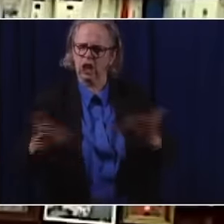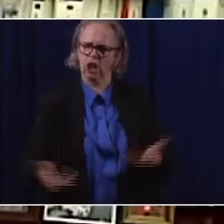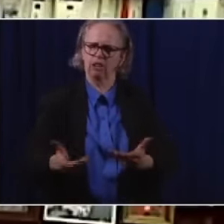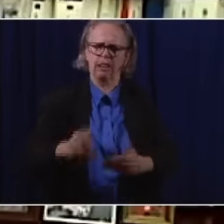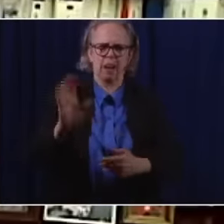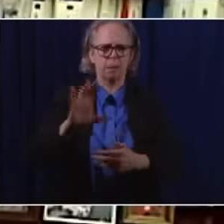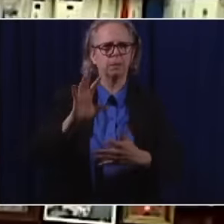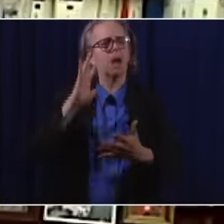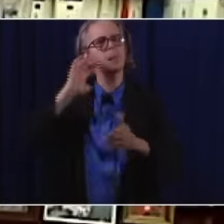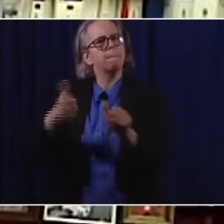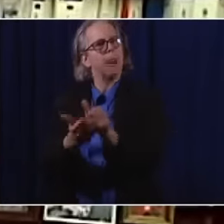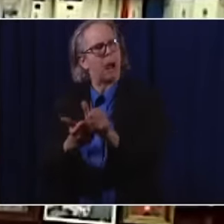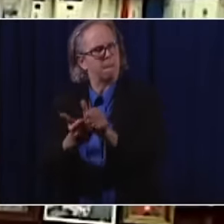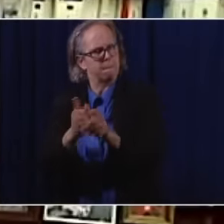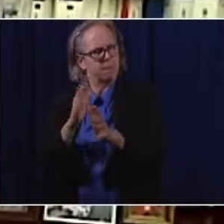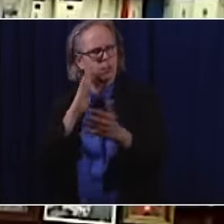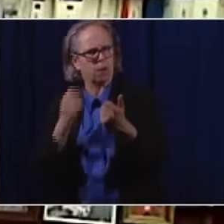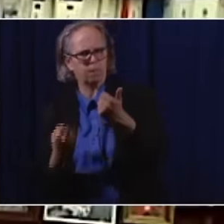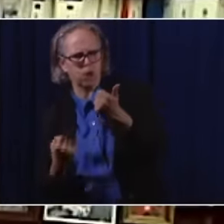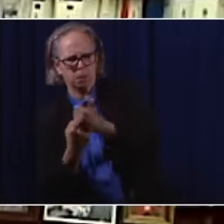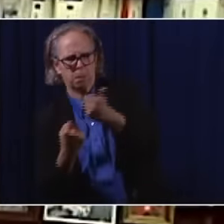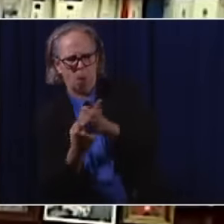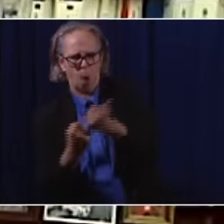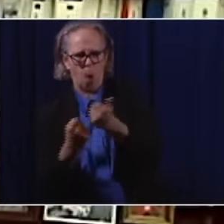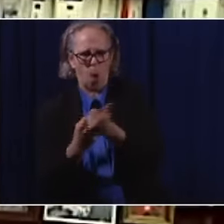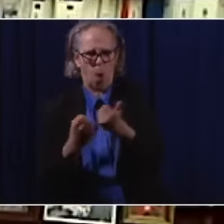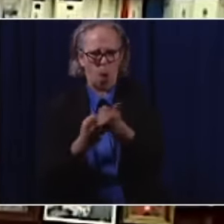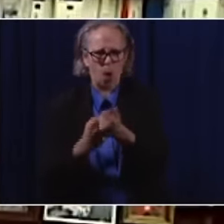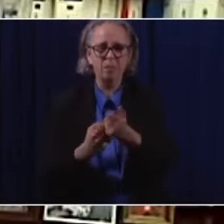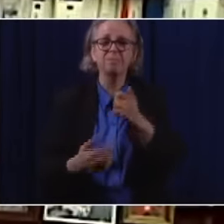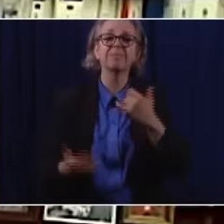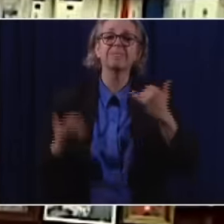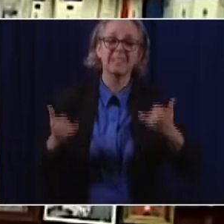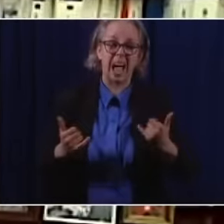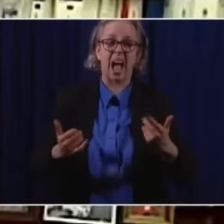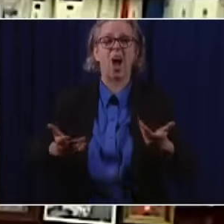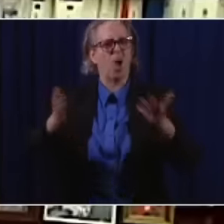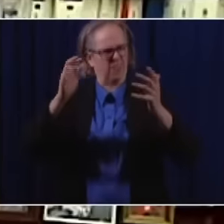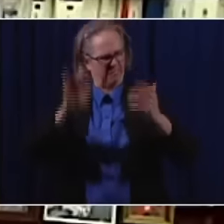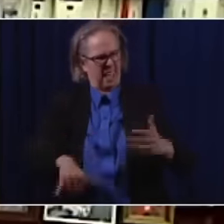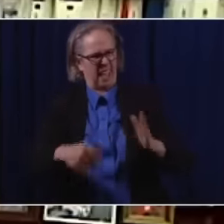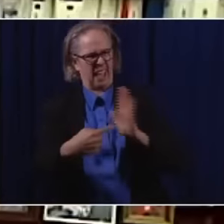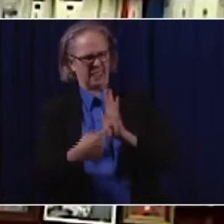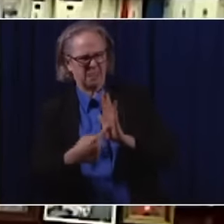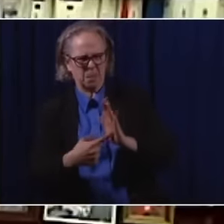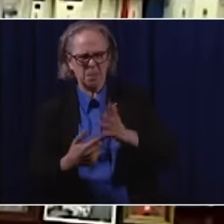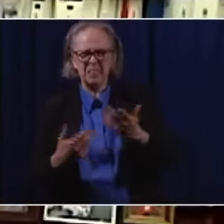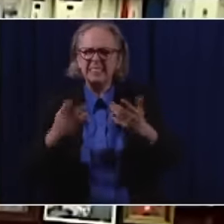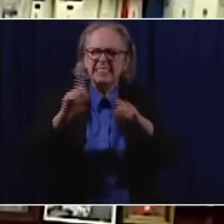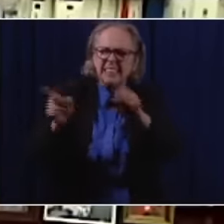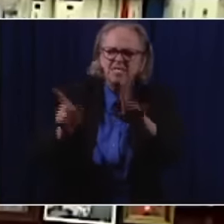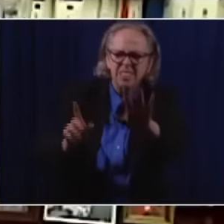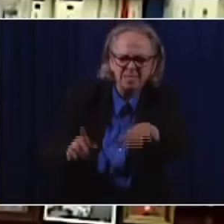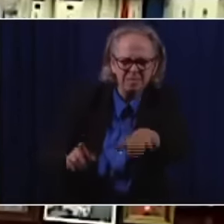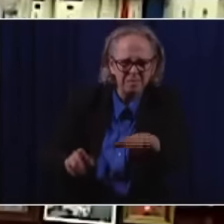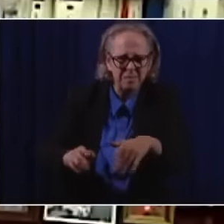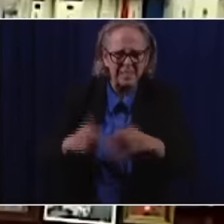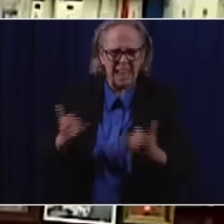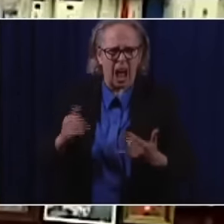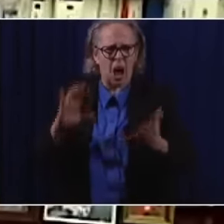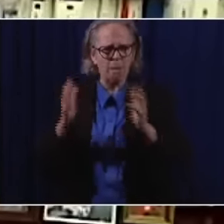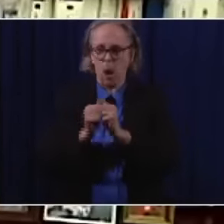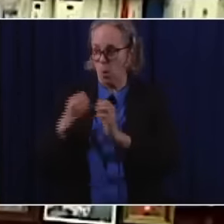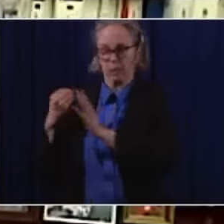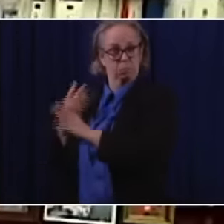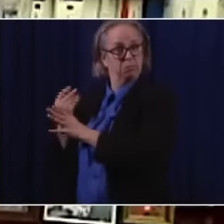any of those inmates that need admitted. So I think those are probably the biggest differences is in the distribution of the patients this